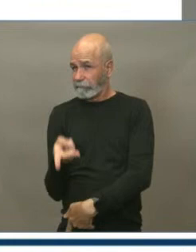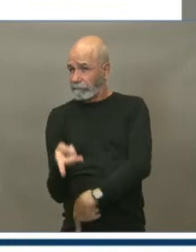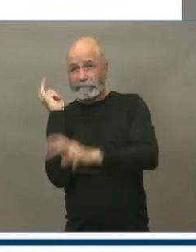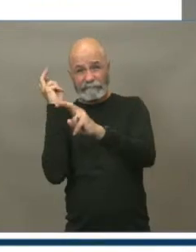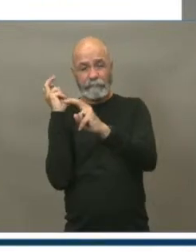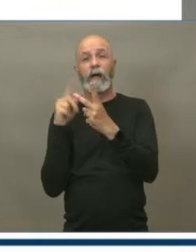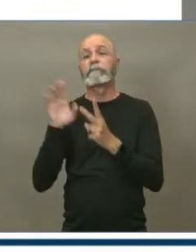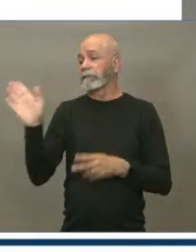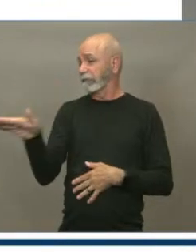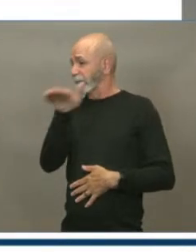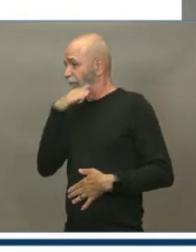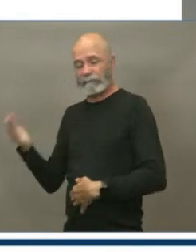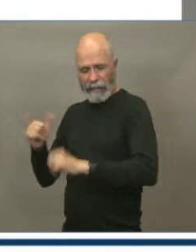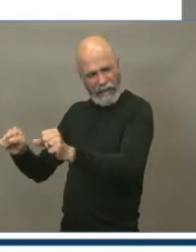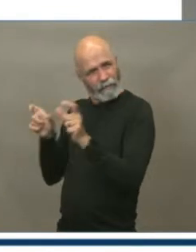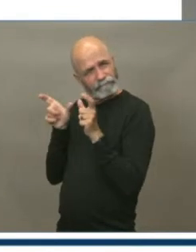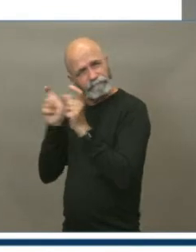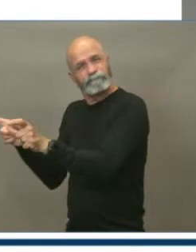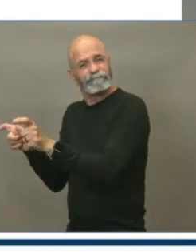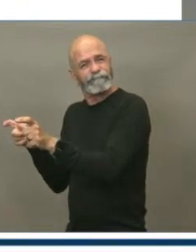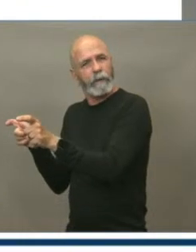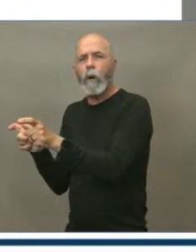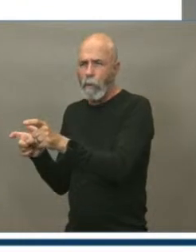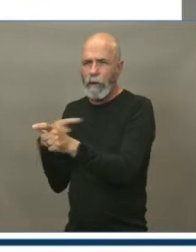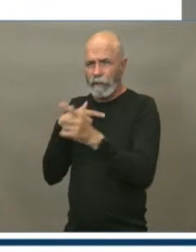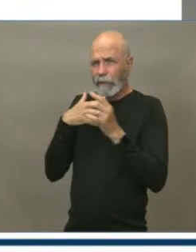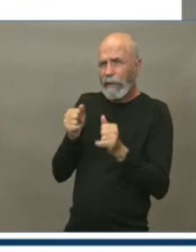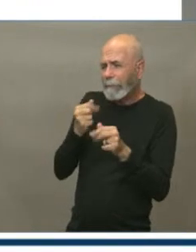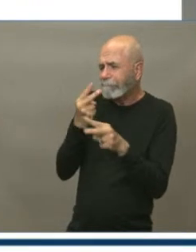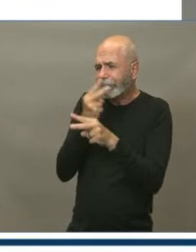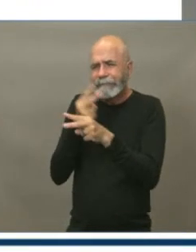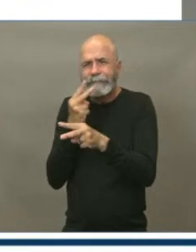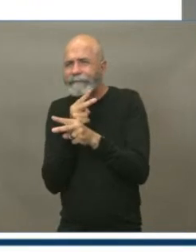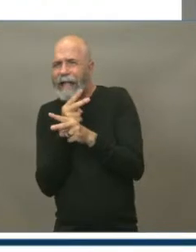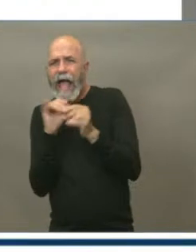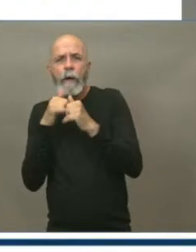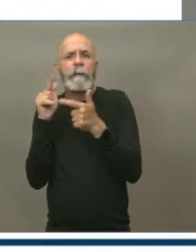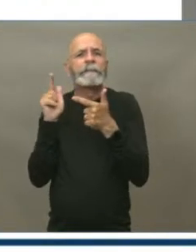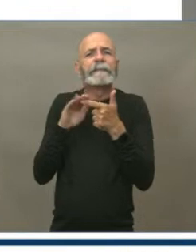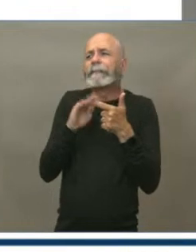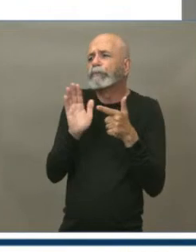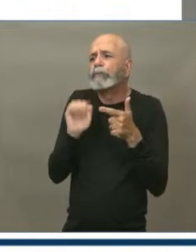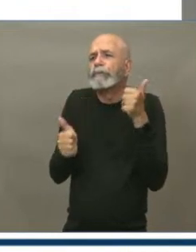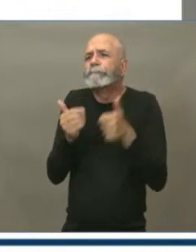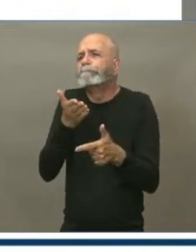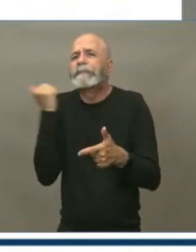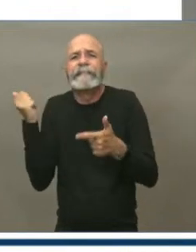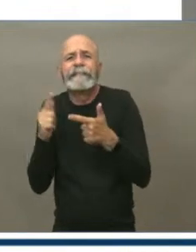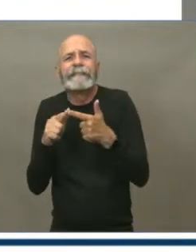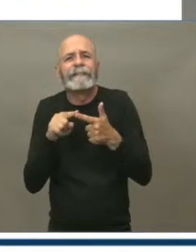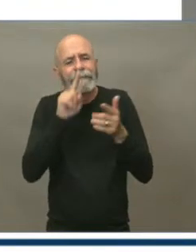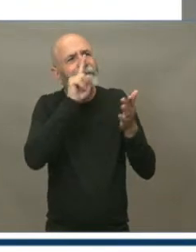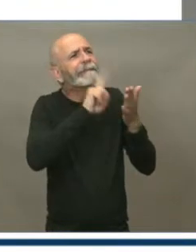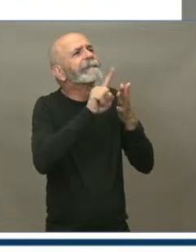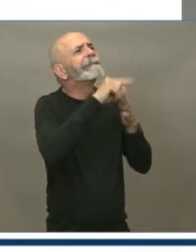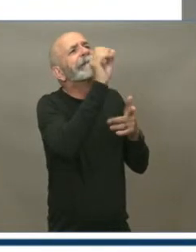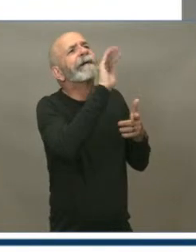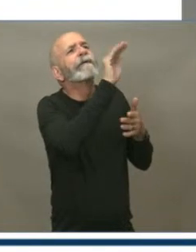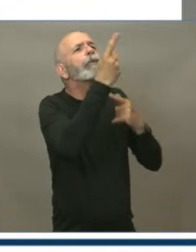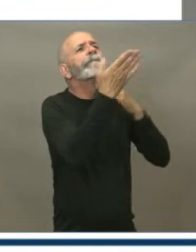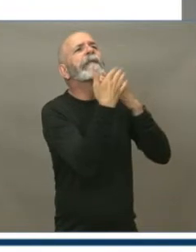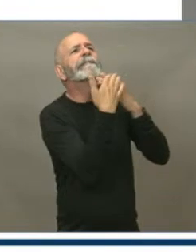is to get you a second dose. We'll know more in a few weeks about the National Advisory Committee on Immunization's recommendation around